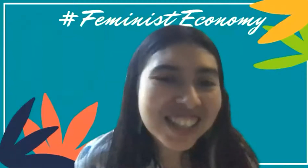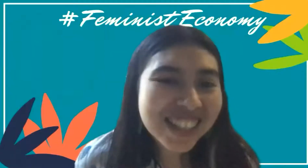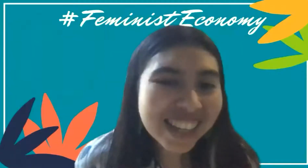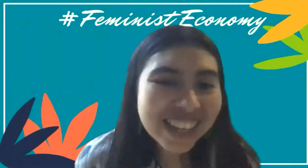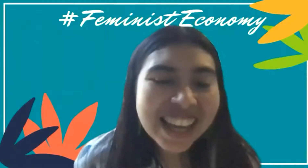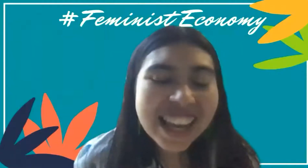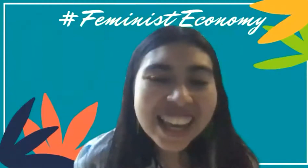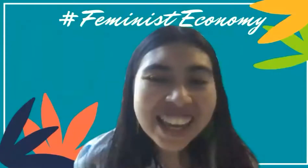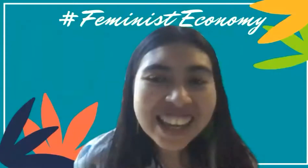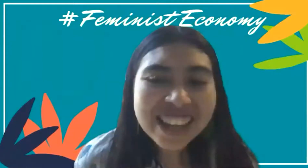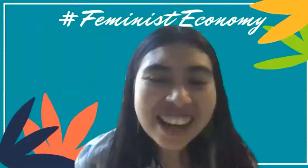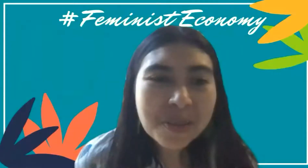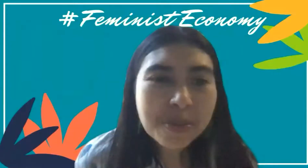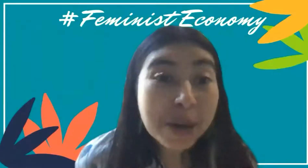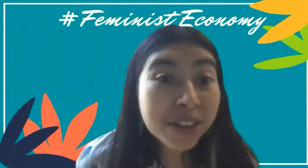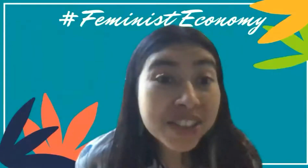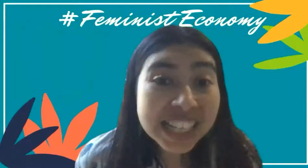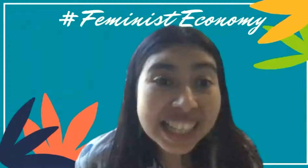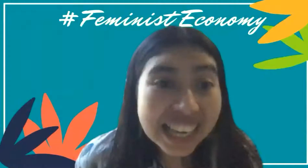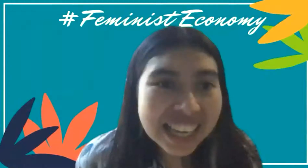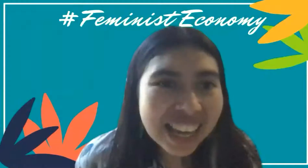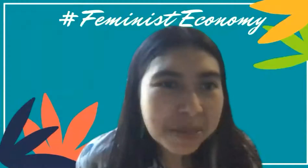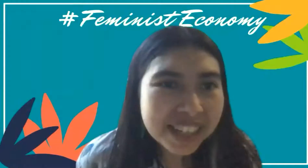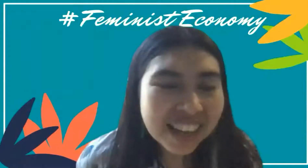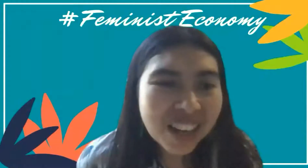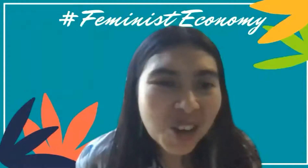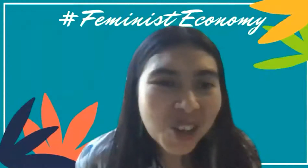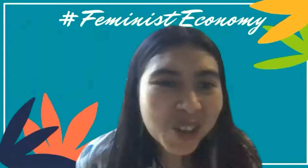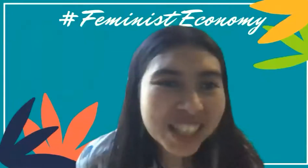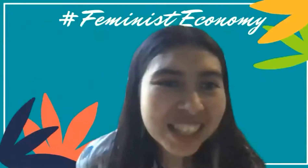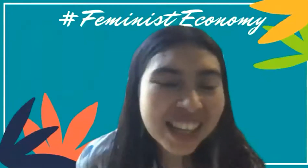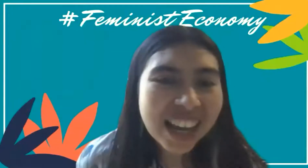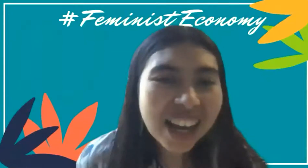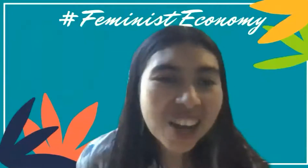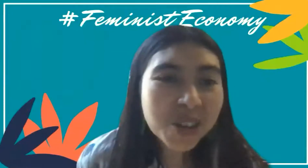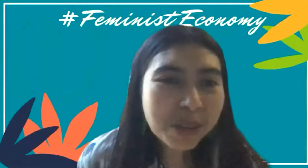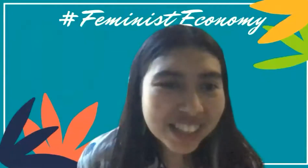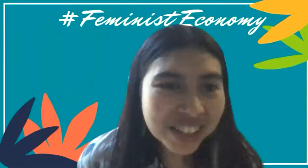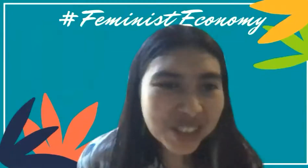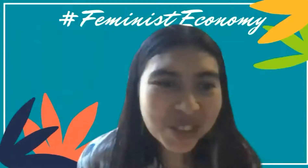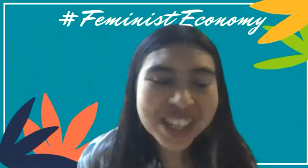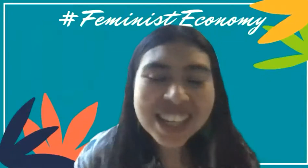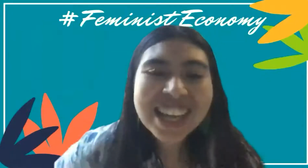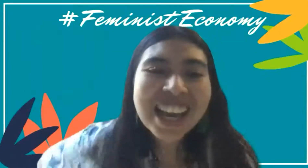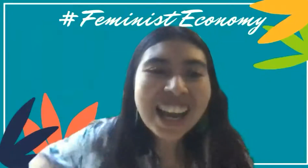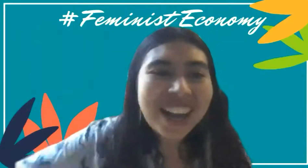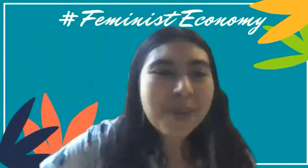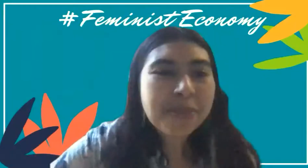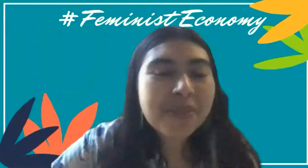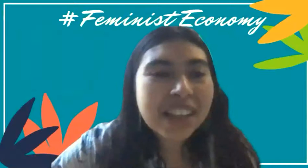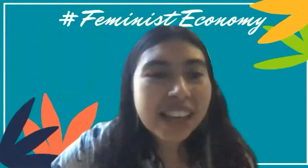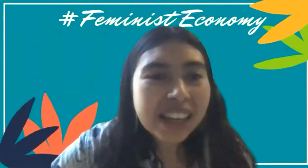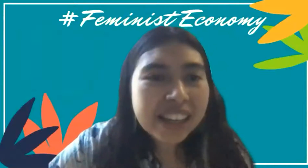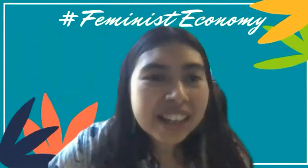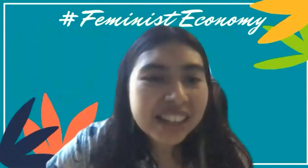GGJ. And my pronouns are they. I'm in Ohlone occupied territory.